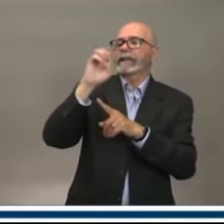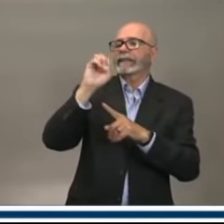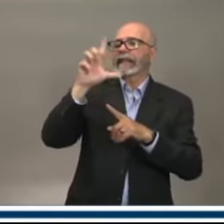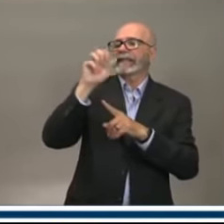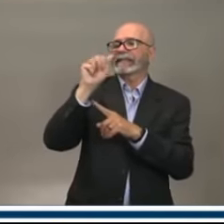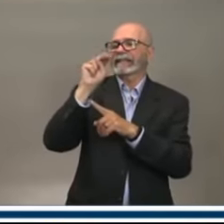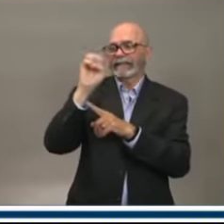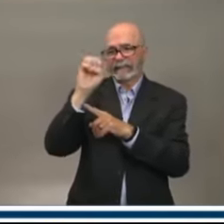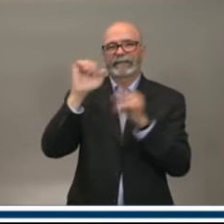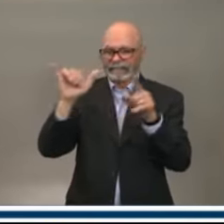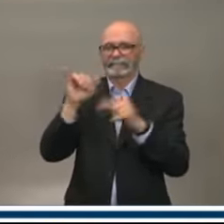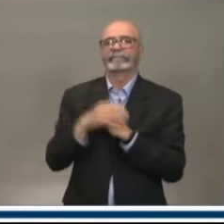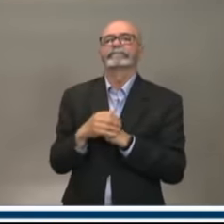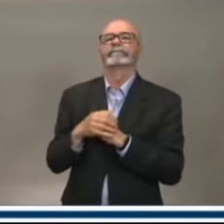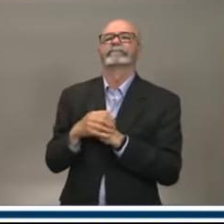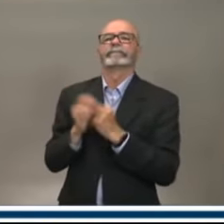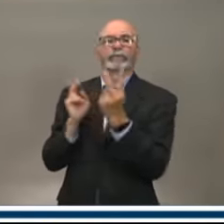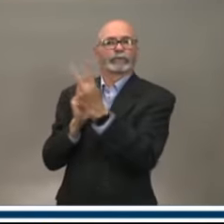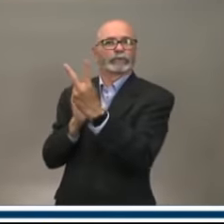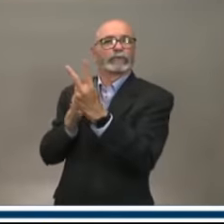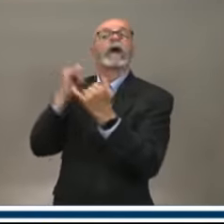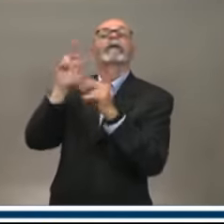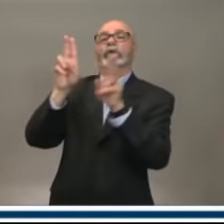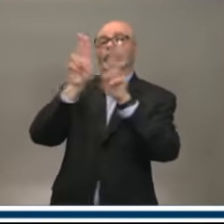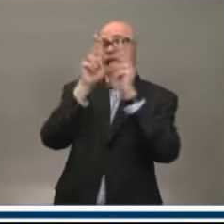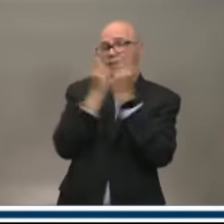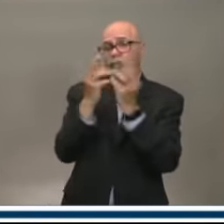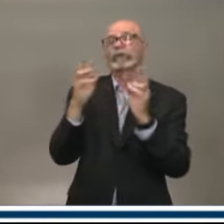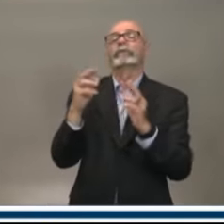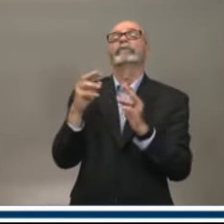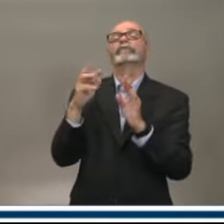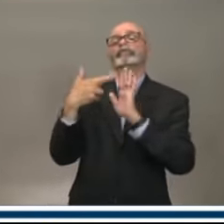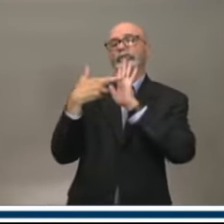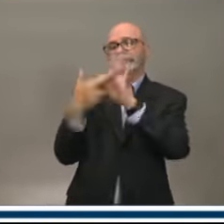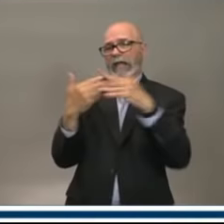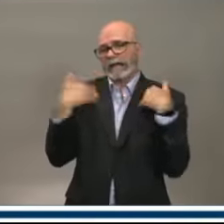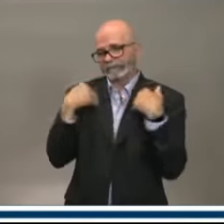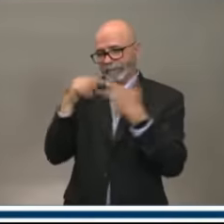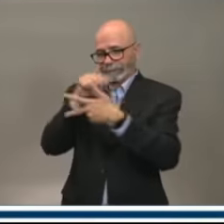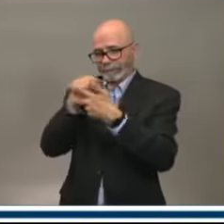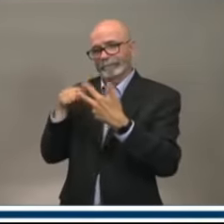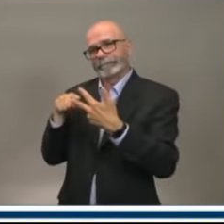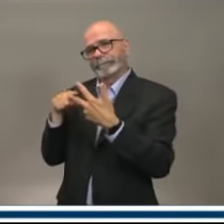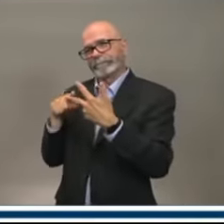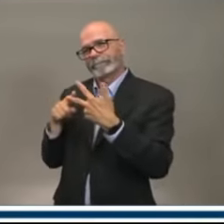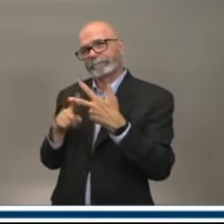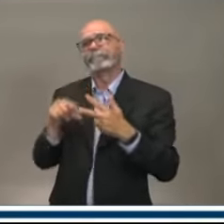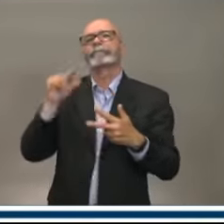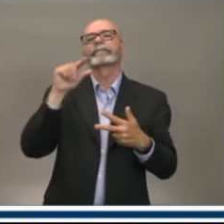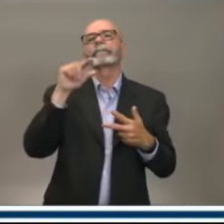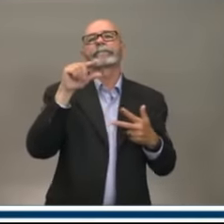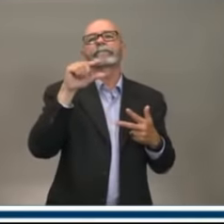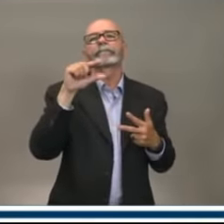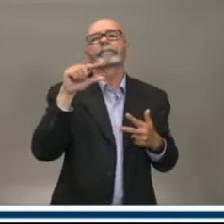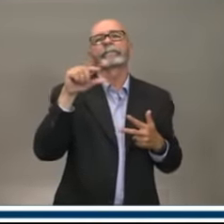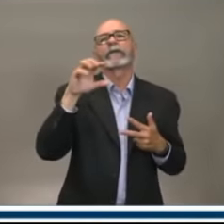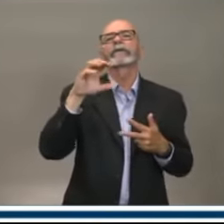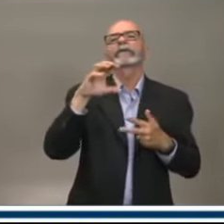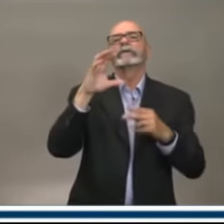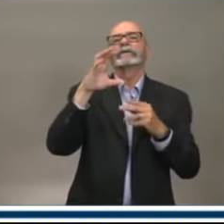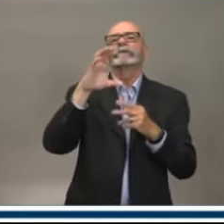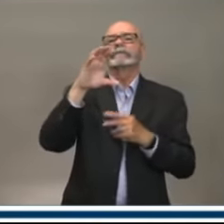Dr. Strang presented to actually has union representation on it, as it has the Chamber of Commerce on it. It's a wide-ranging group